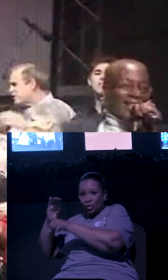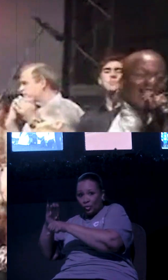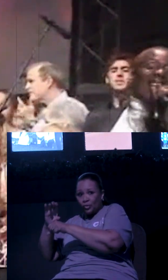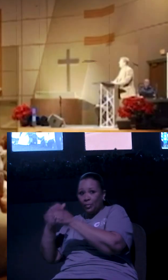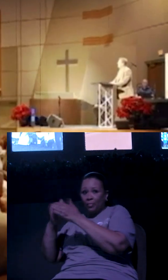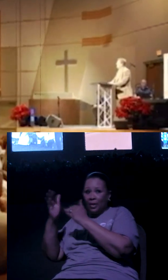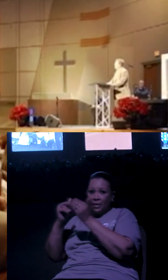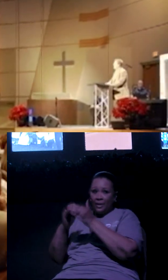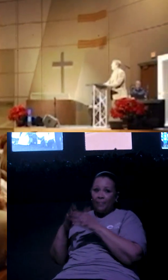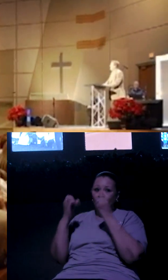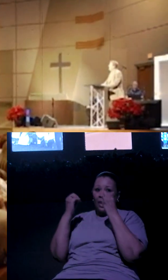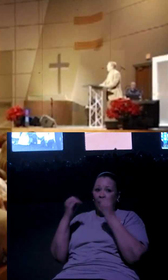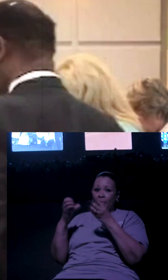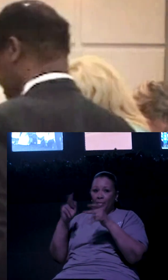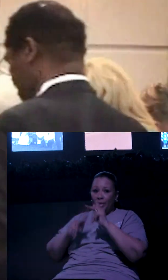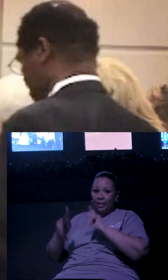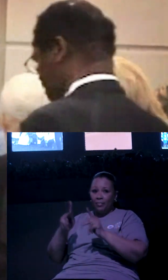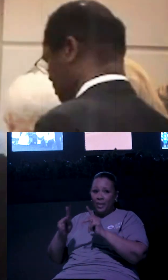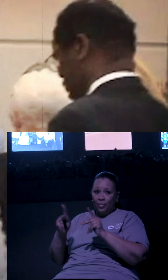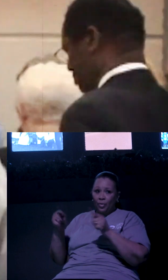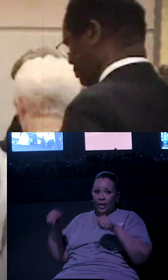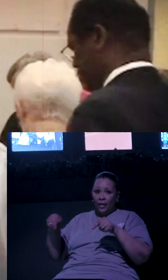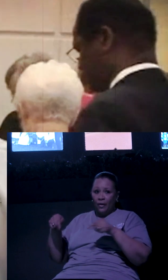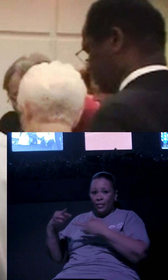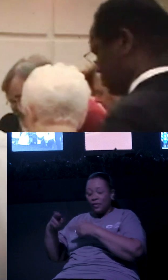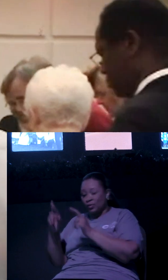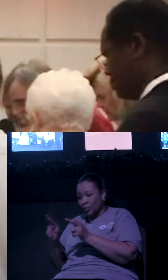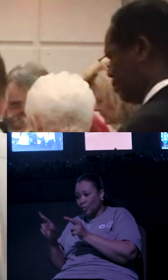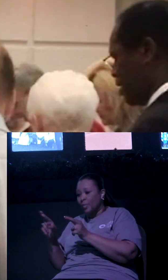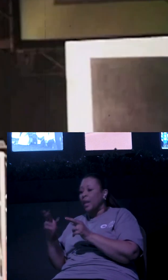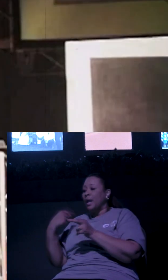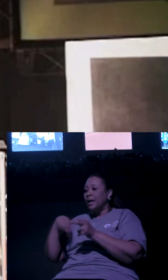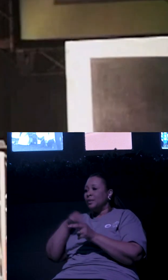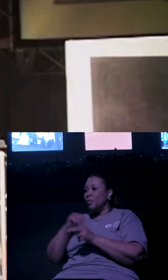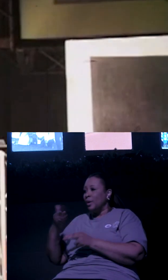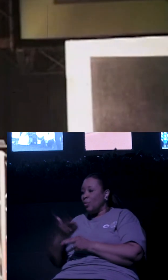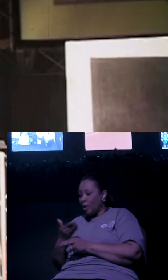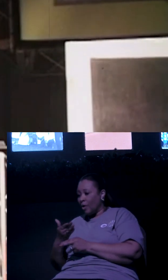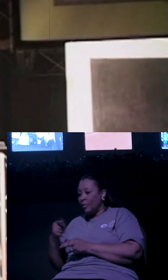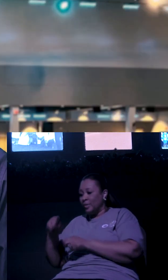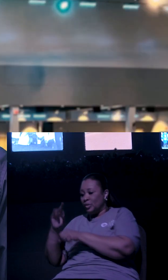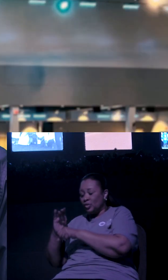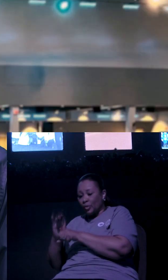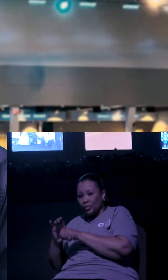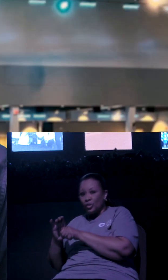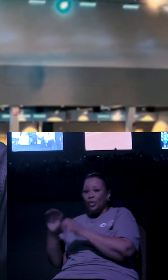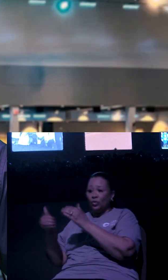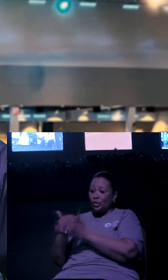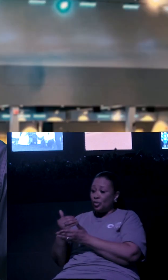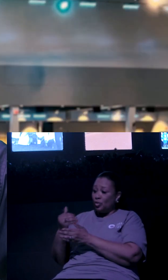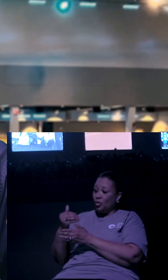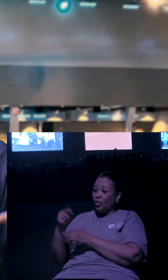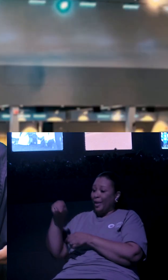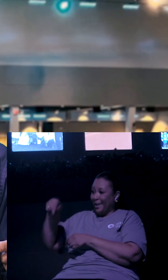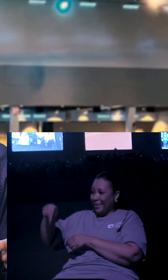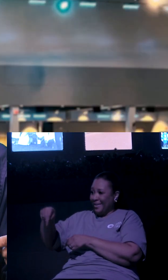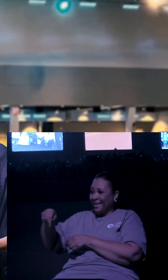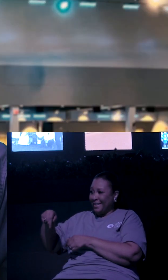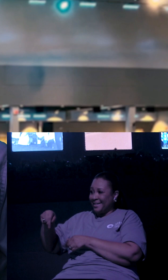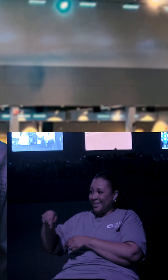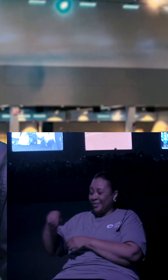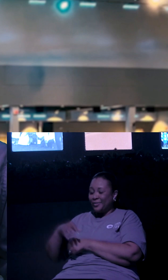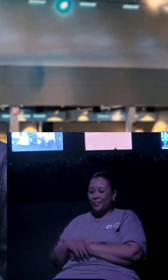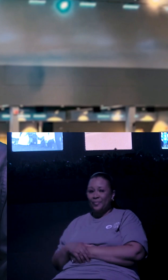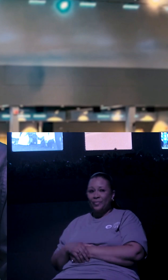building. Thousands gathered in this room that day as we welcomed Community Christian Church into its new home here in